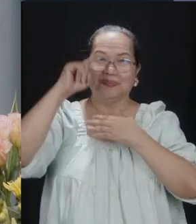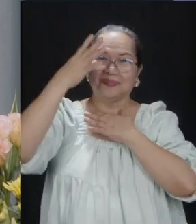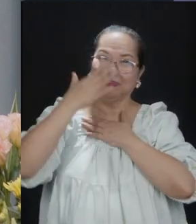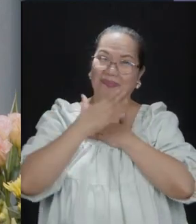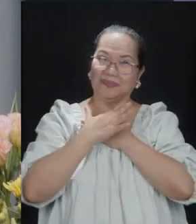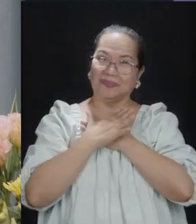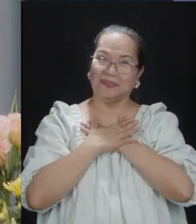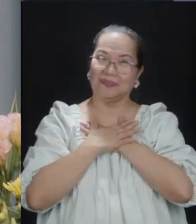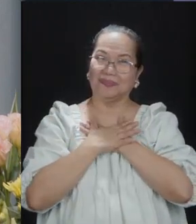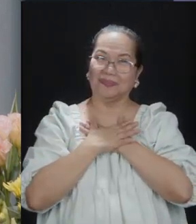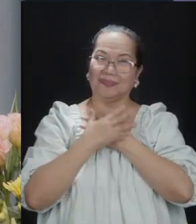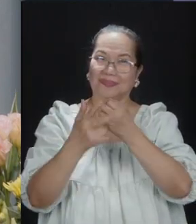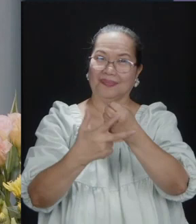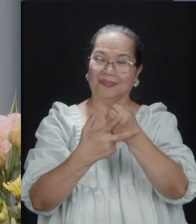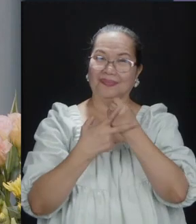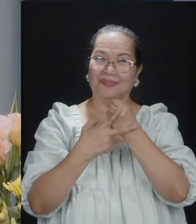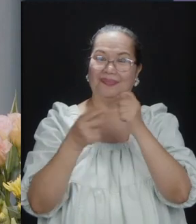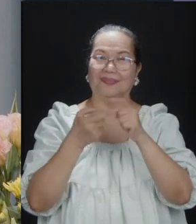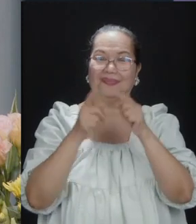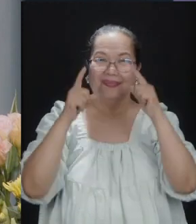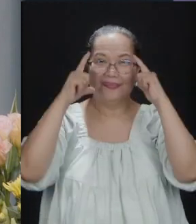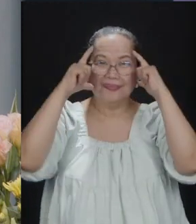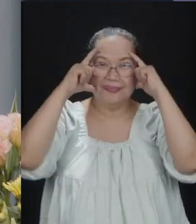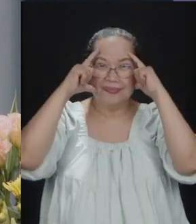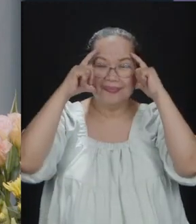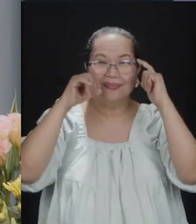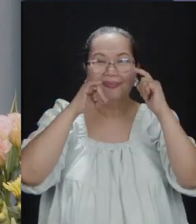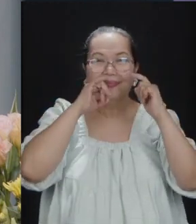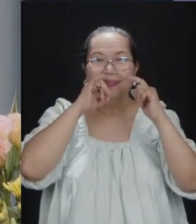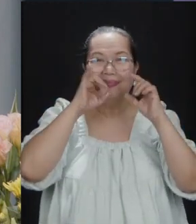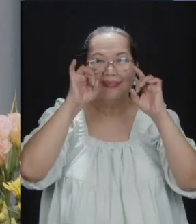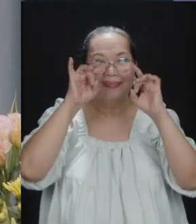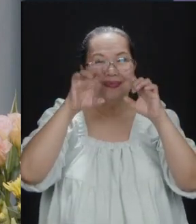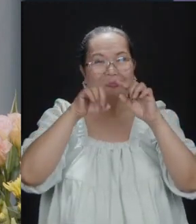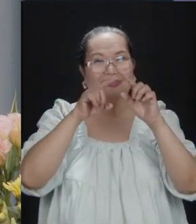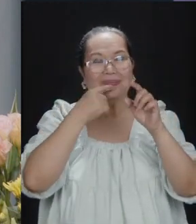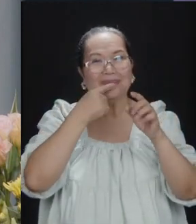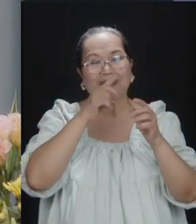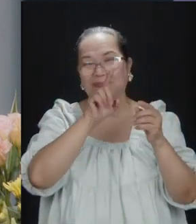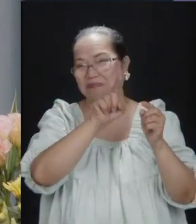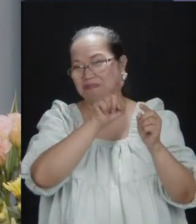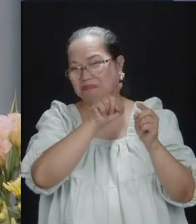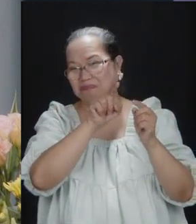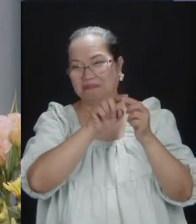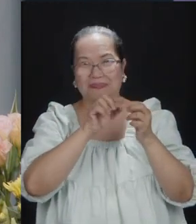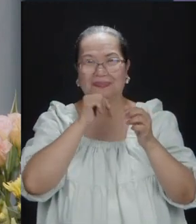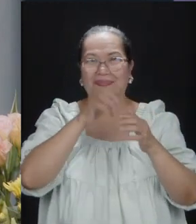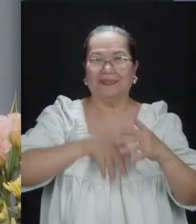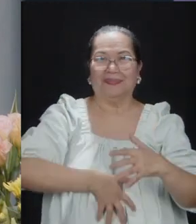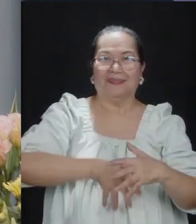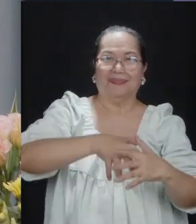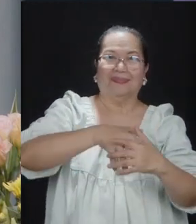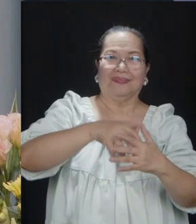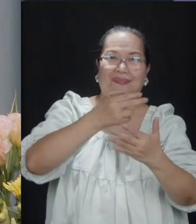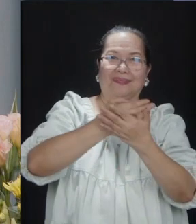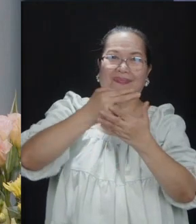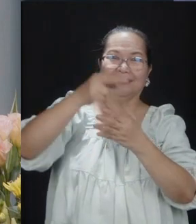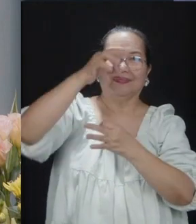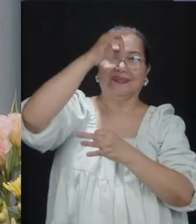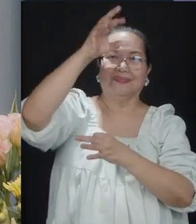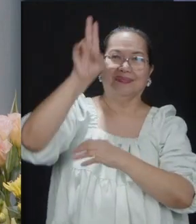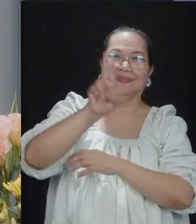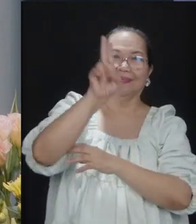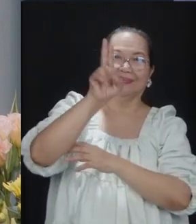in rescuing her from the shame and stigma of infertility. The Holy Spirit used